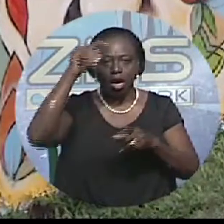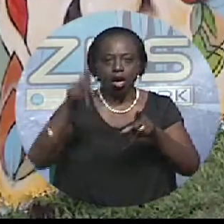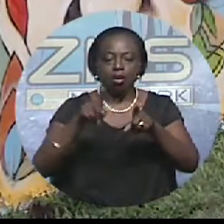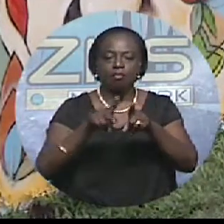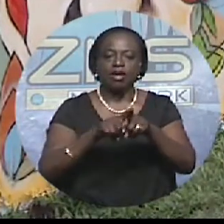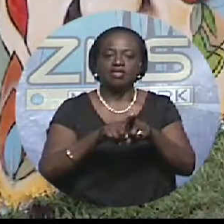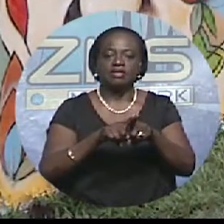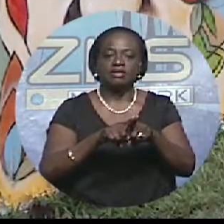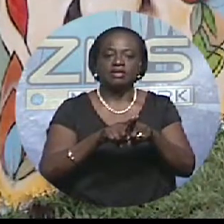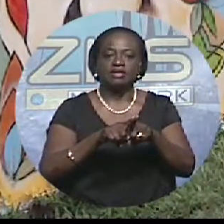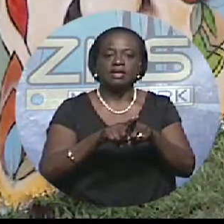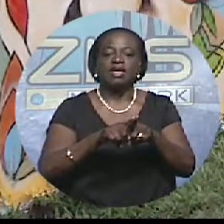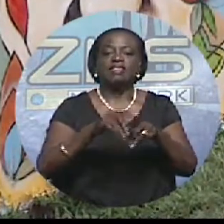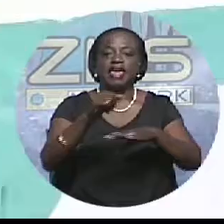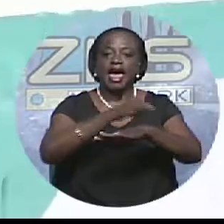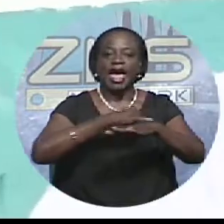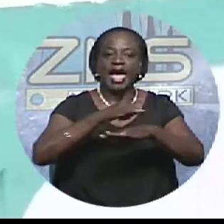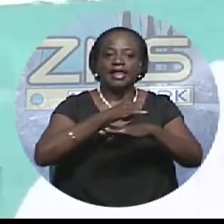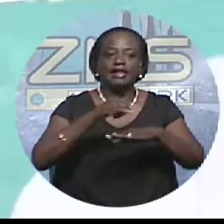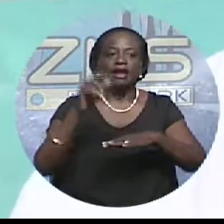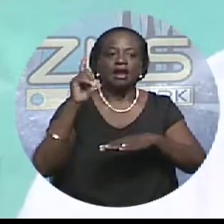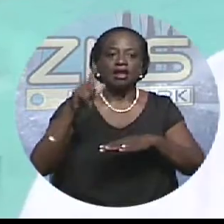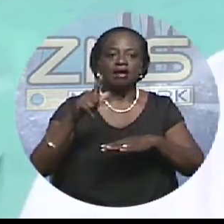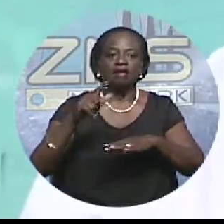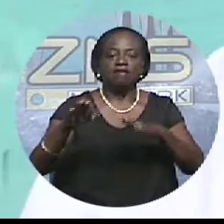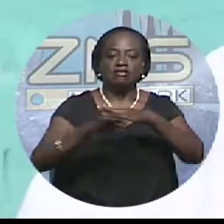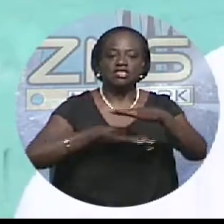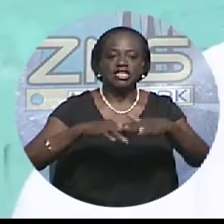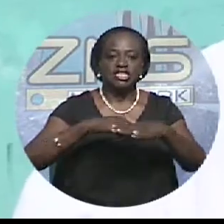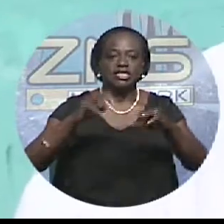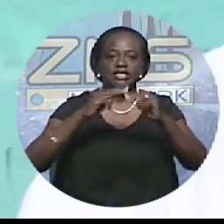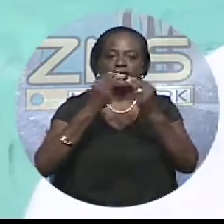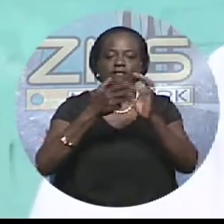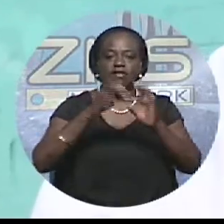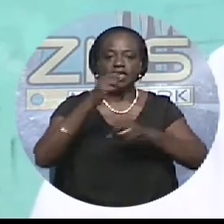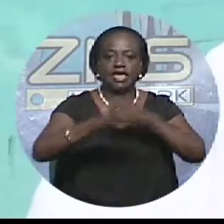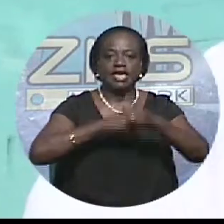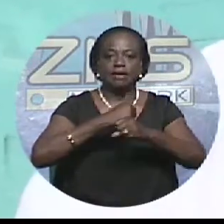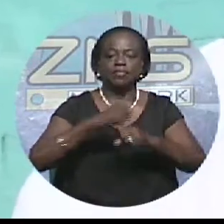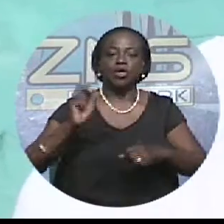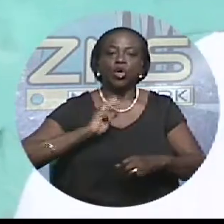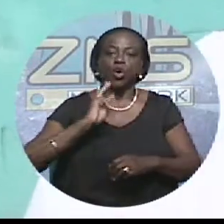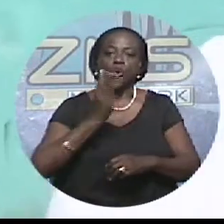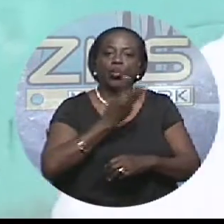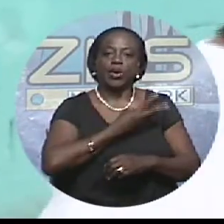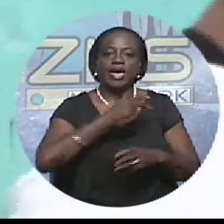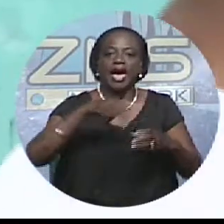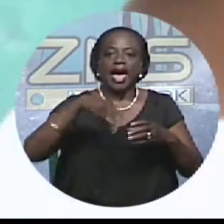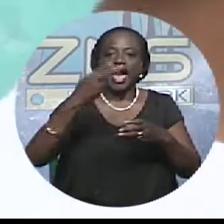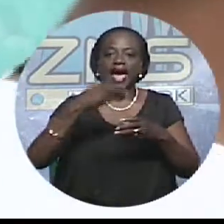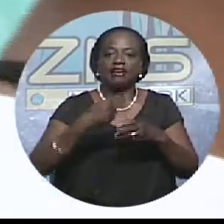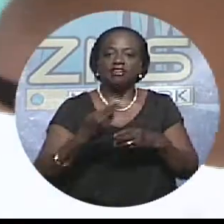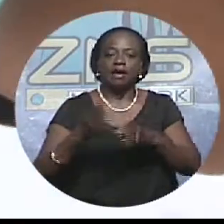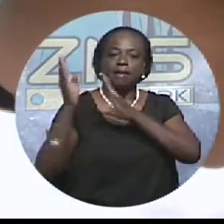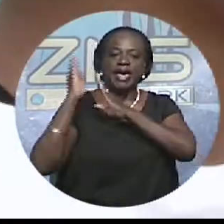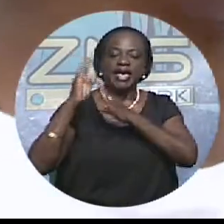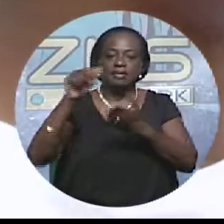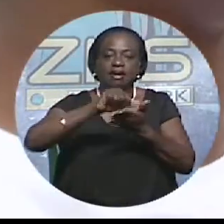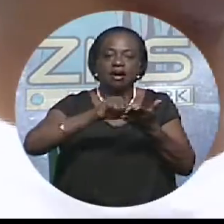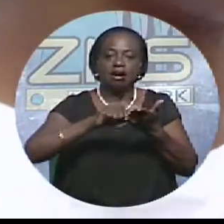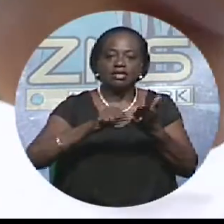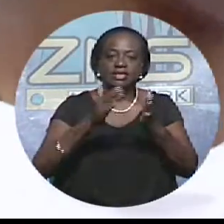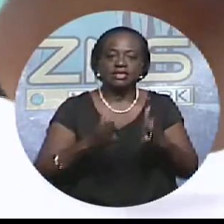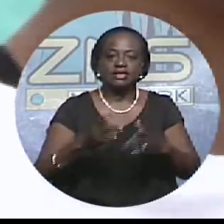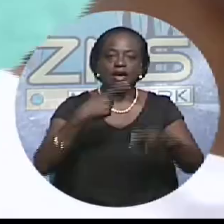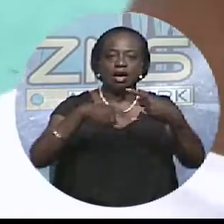Luck Cares Foundation, Shayna Vieira. We hired local Bahamian artists to come out and help us to pull in the